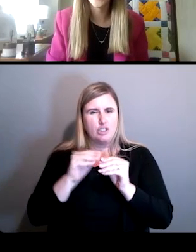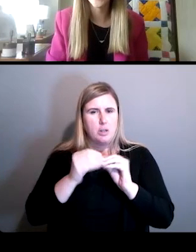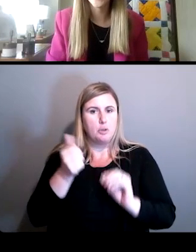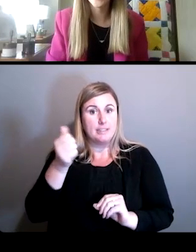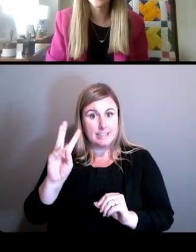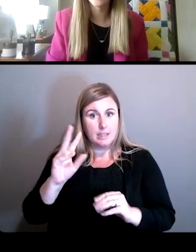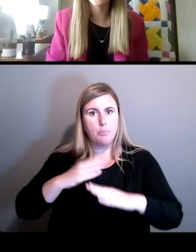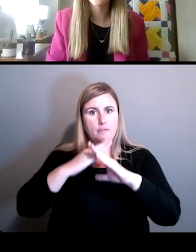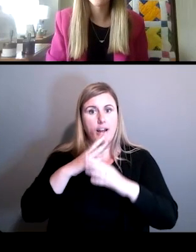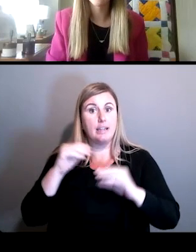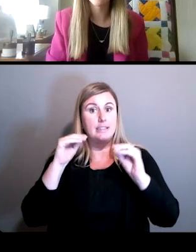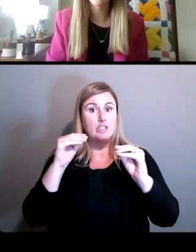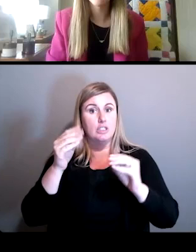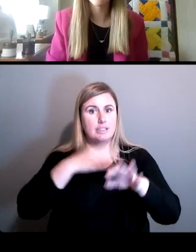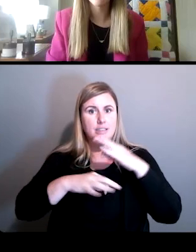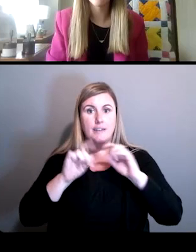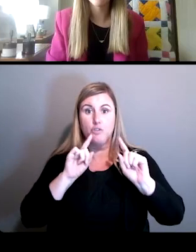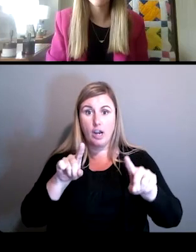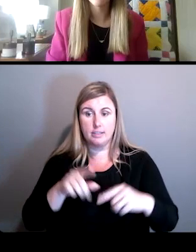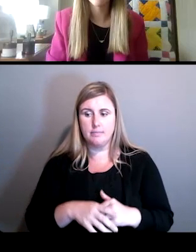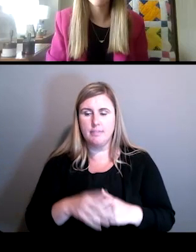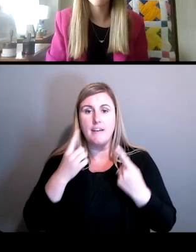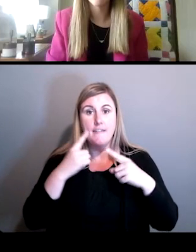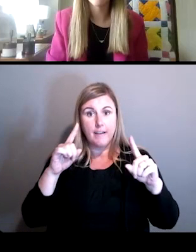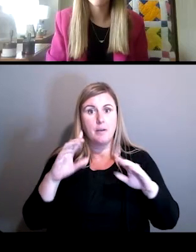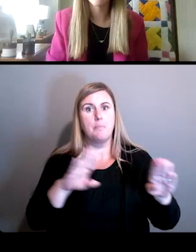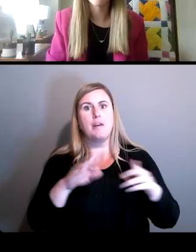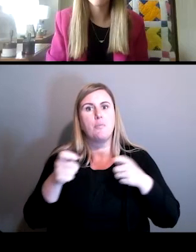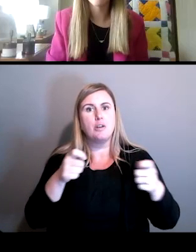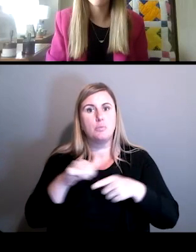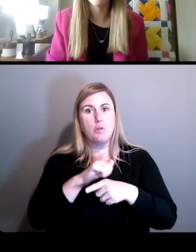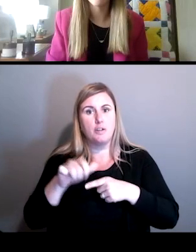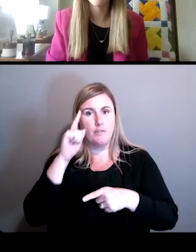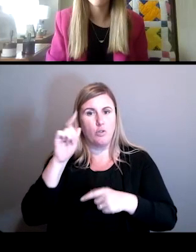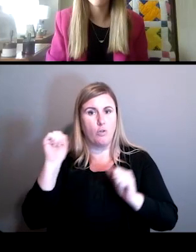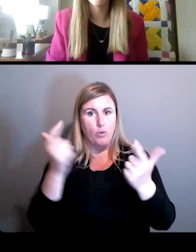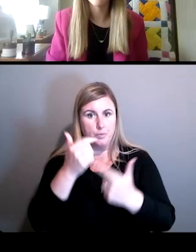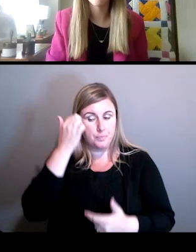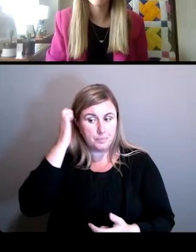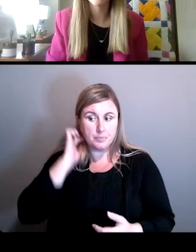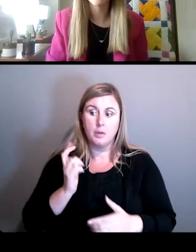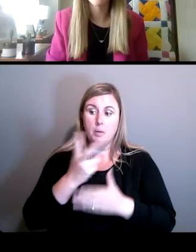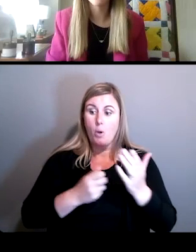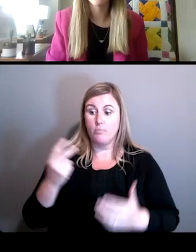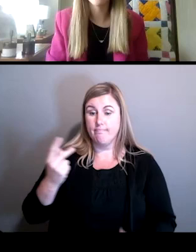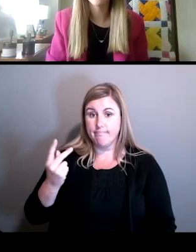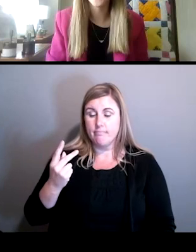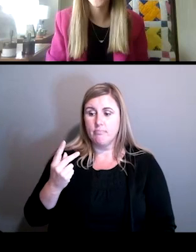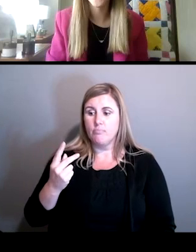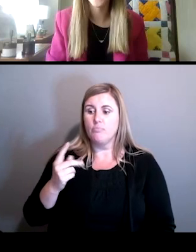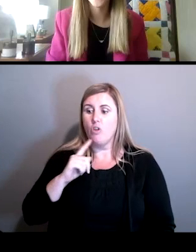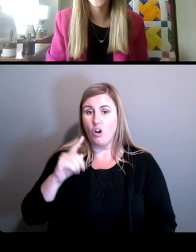16, Preventing and Teaching Instead of Reacting, Effective Behavior Management Practices for All. Both Cheryl and